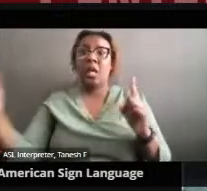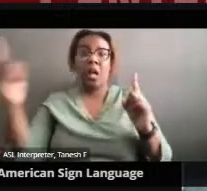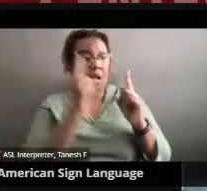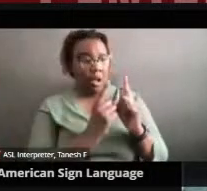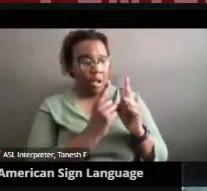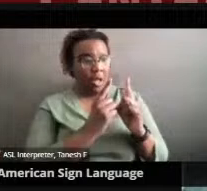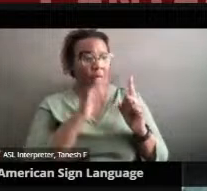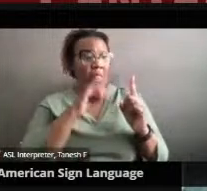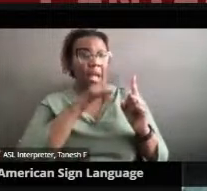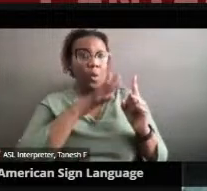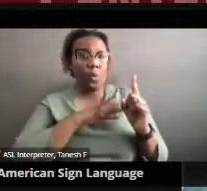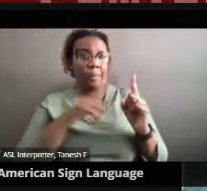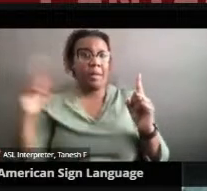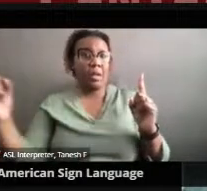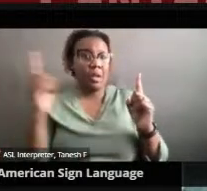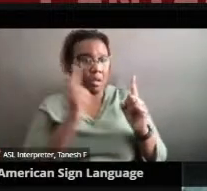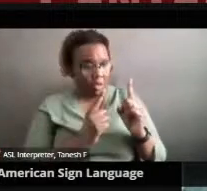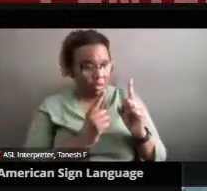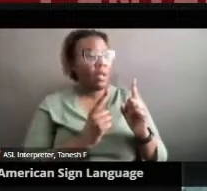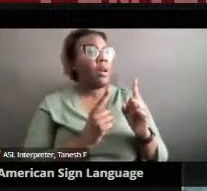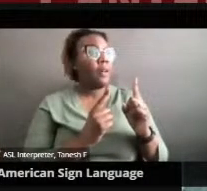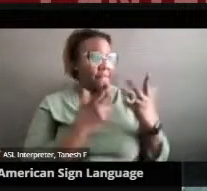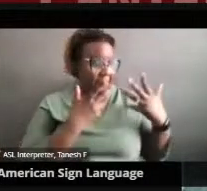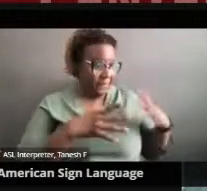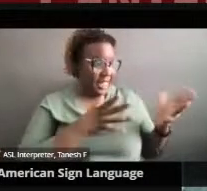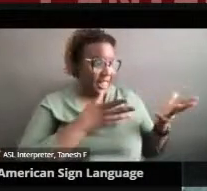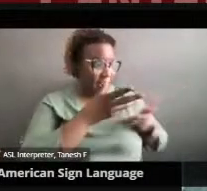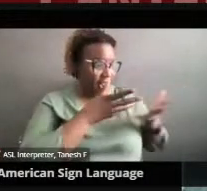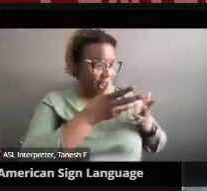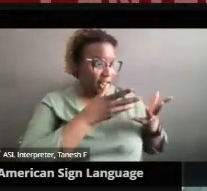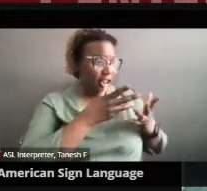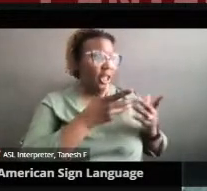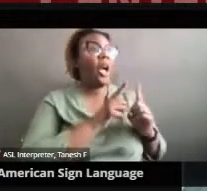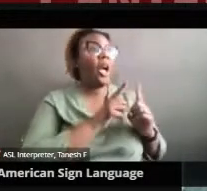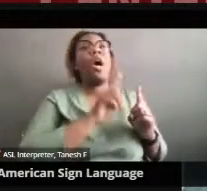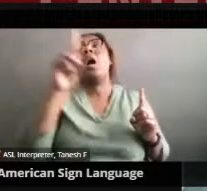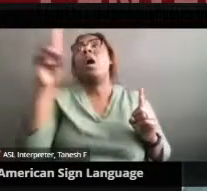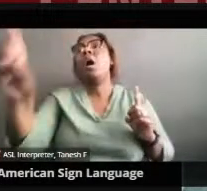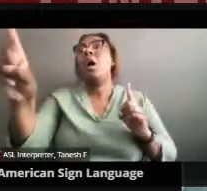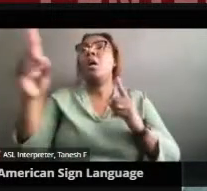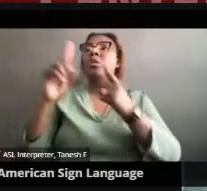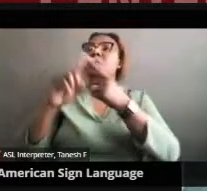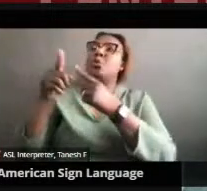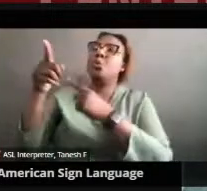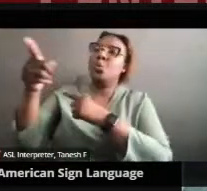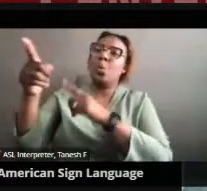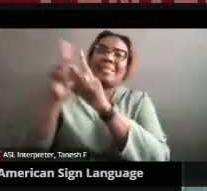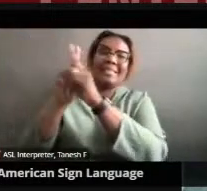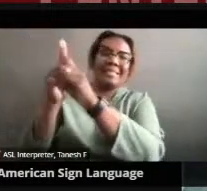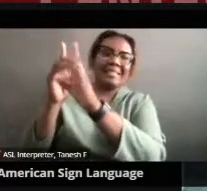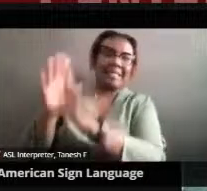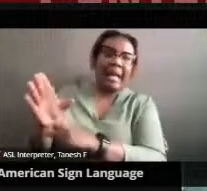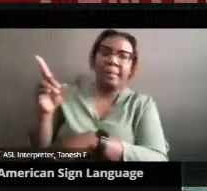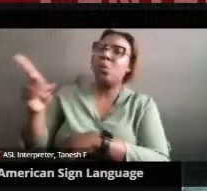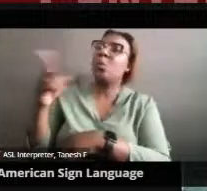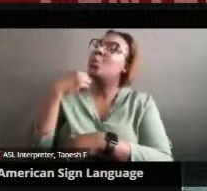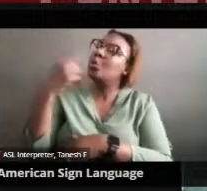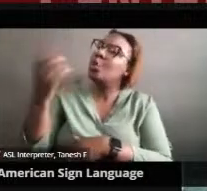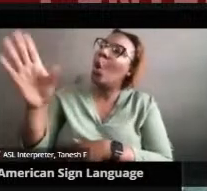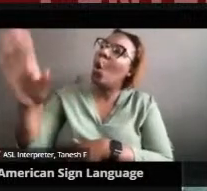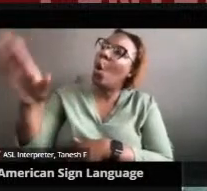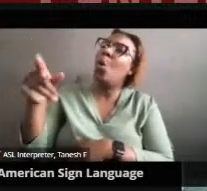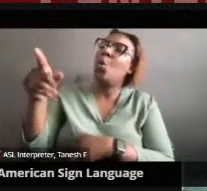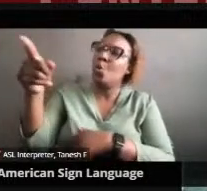in Galilee and told them to go and organize all the nations, teaching them to